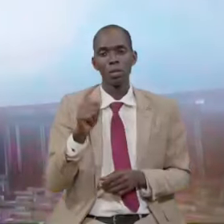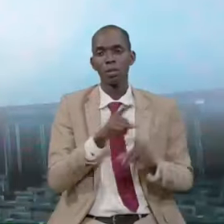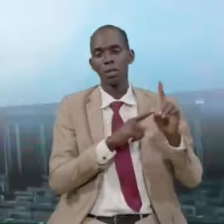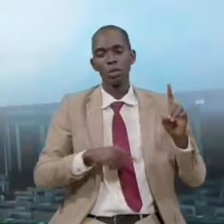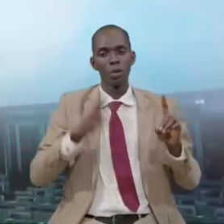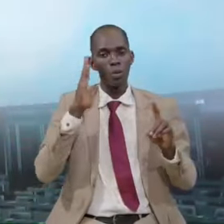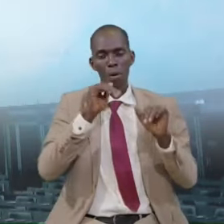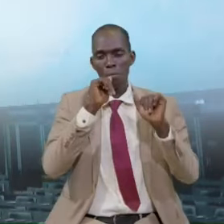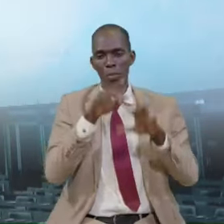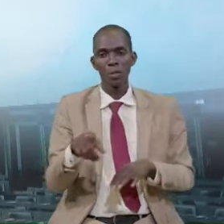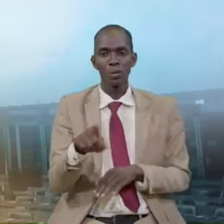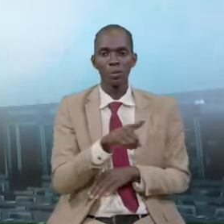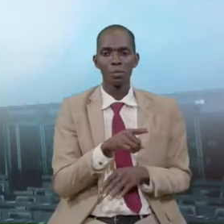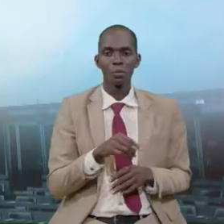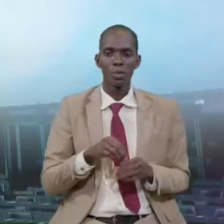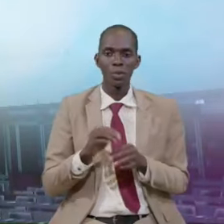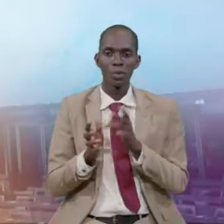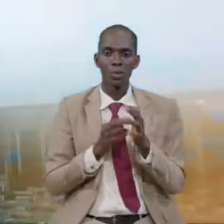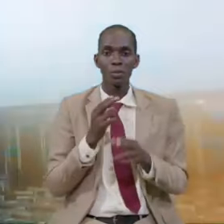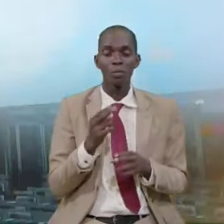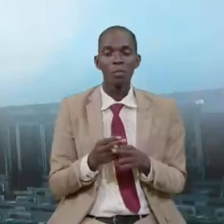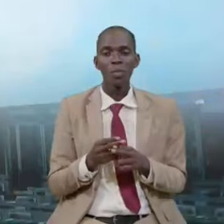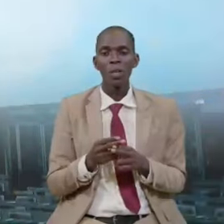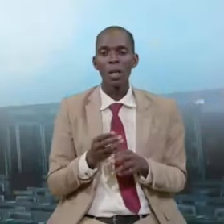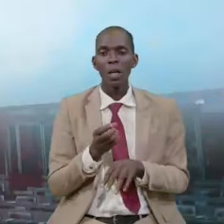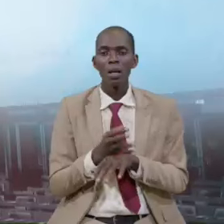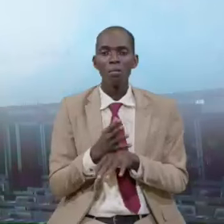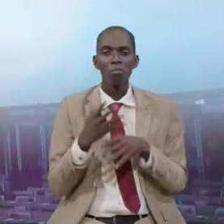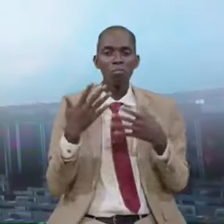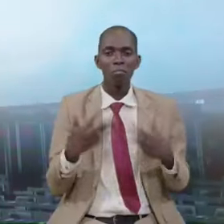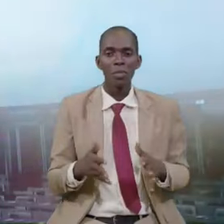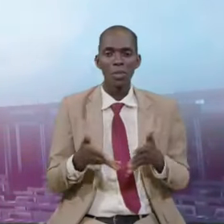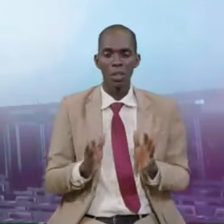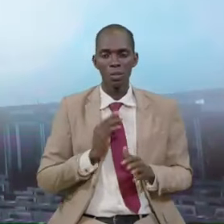Cancel us, please, if you are true, you let us know.